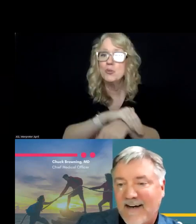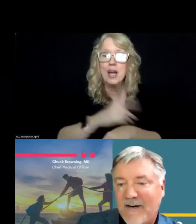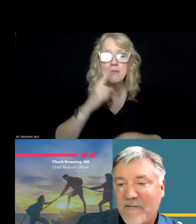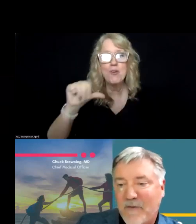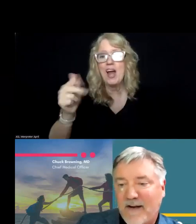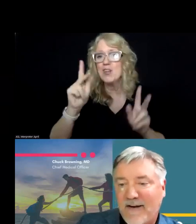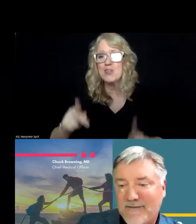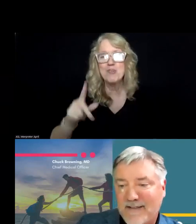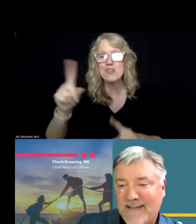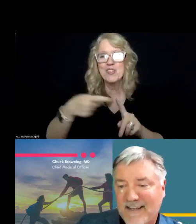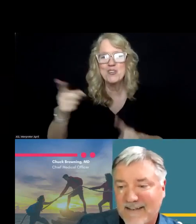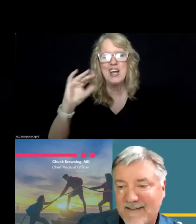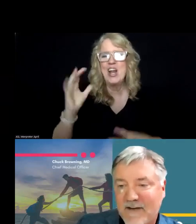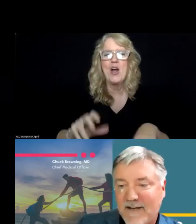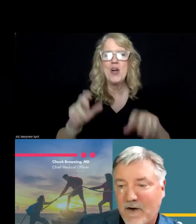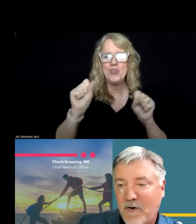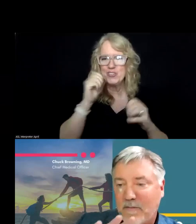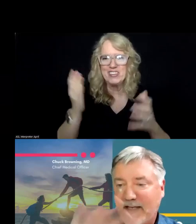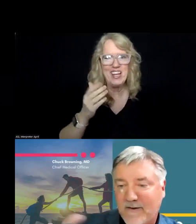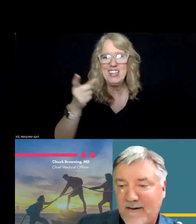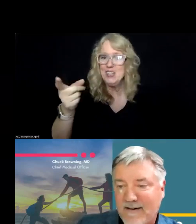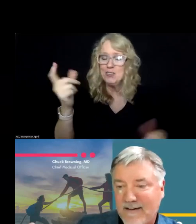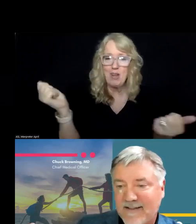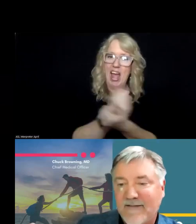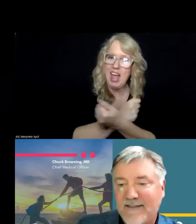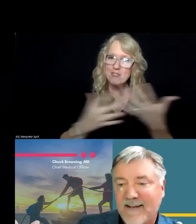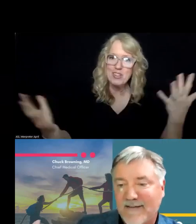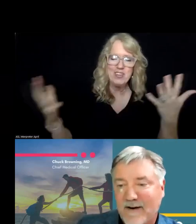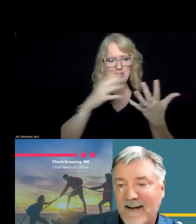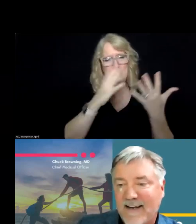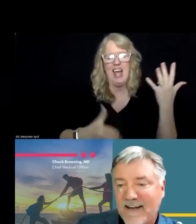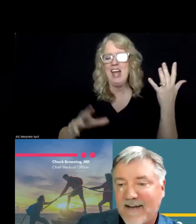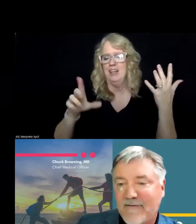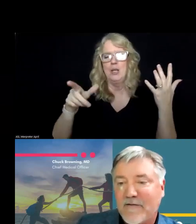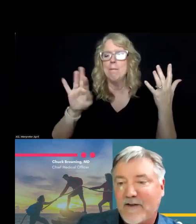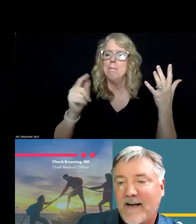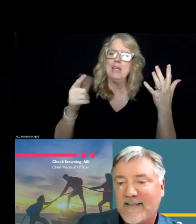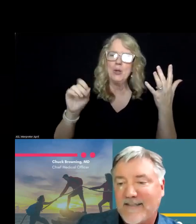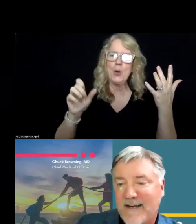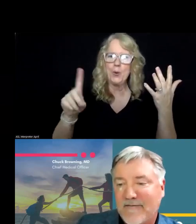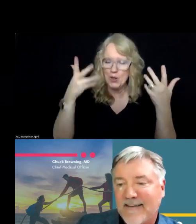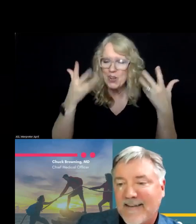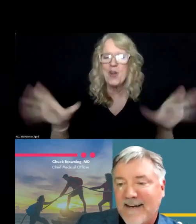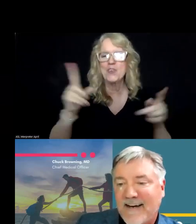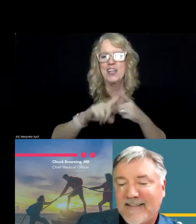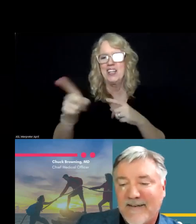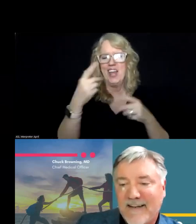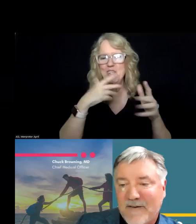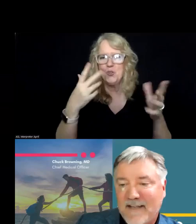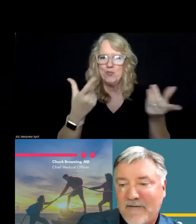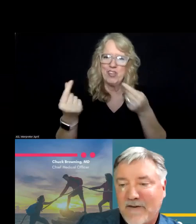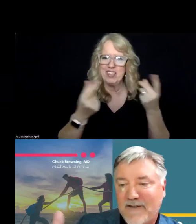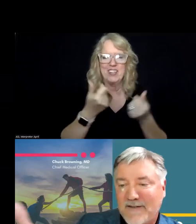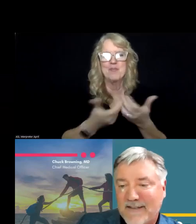when our host wasn't in. So you've got your whole bingo card, as David said, Brian, covered for the Crisis Jam.